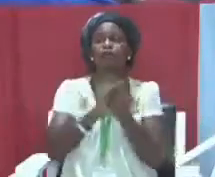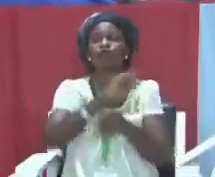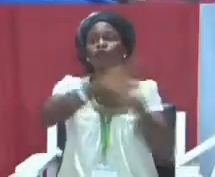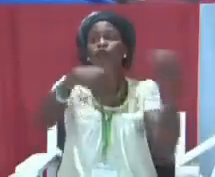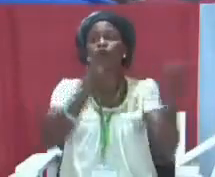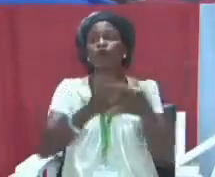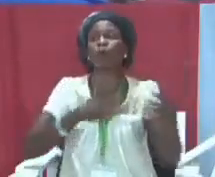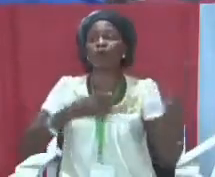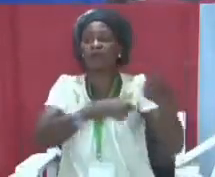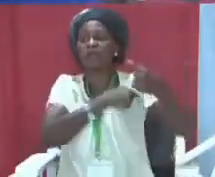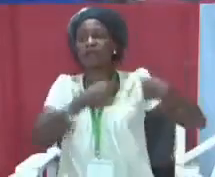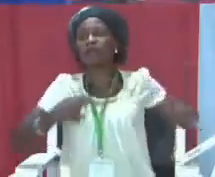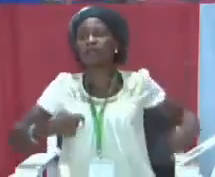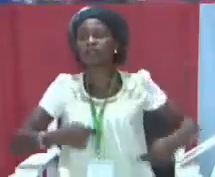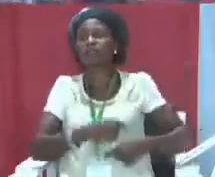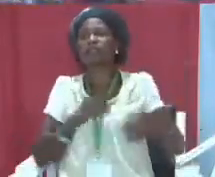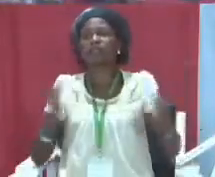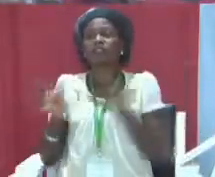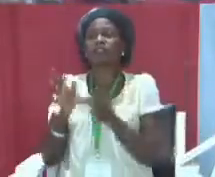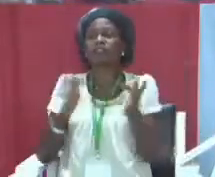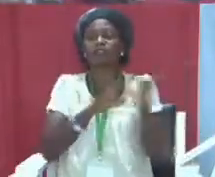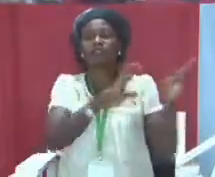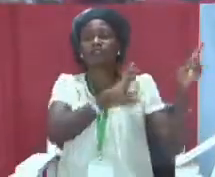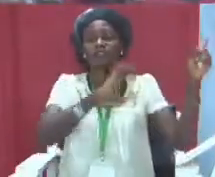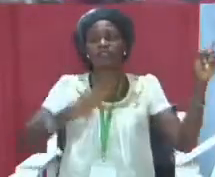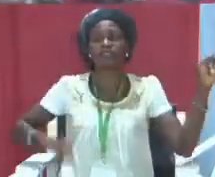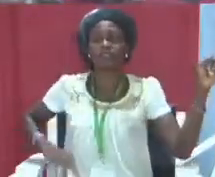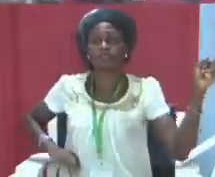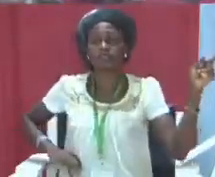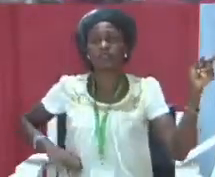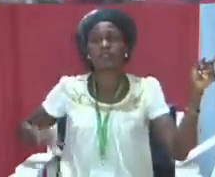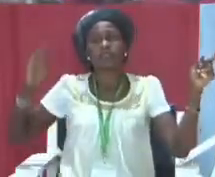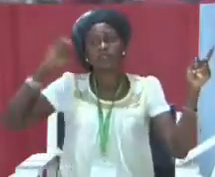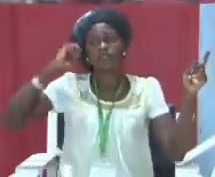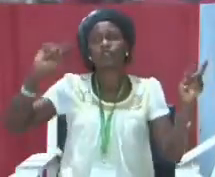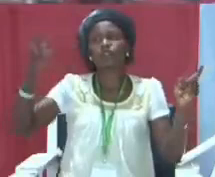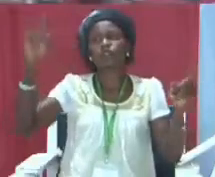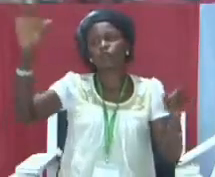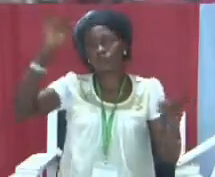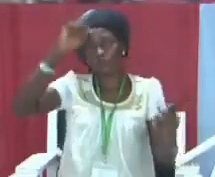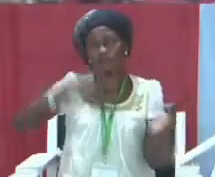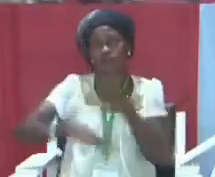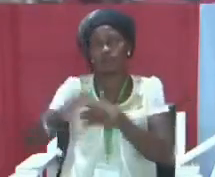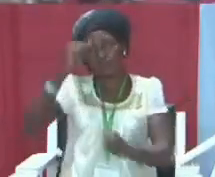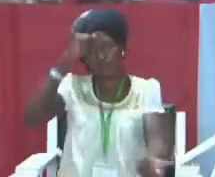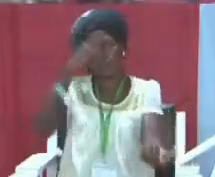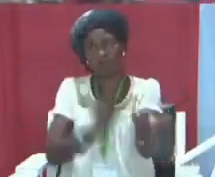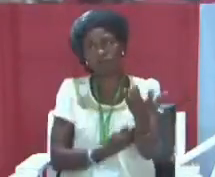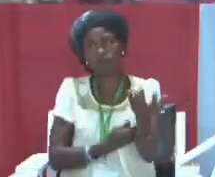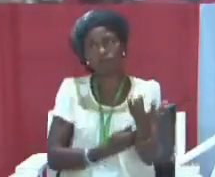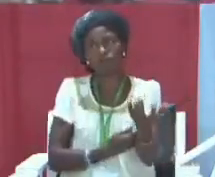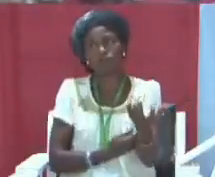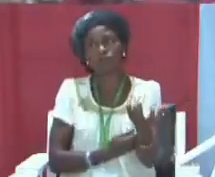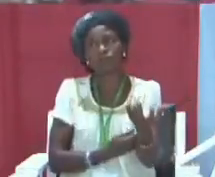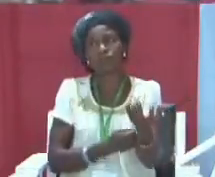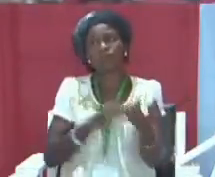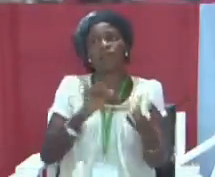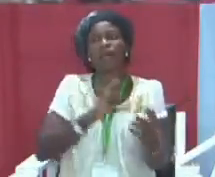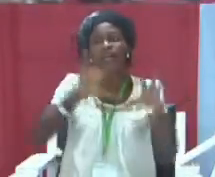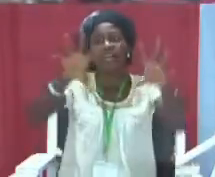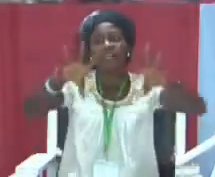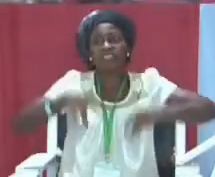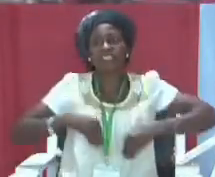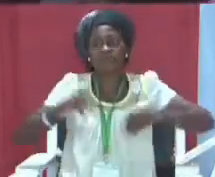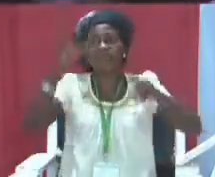heart, Jesus Christ is your only begotten Son. I accept